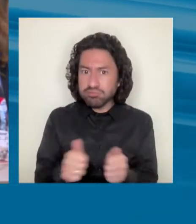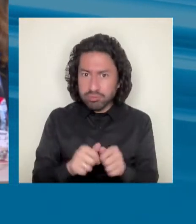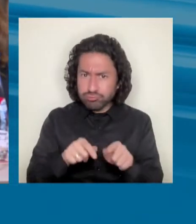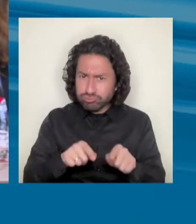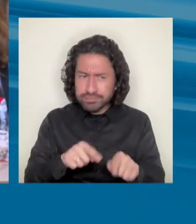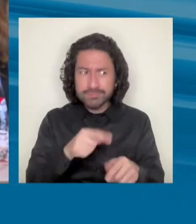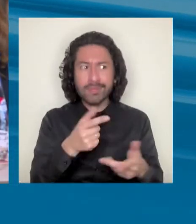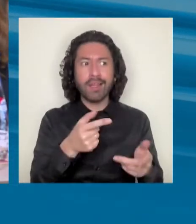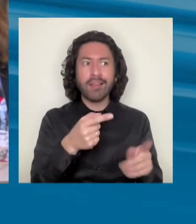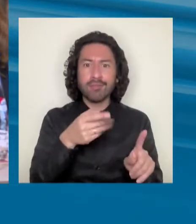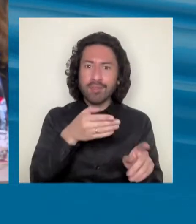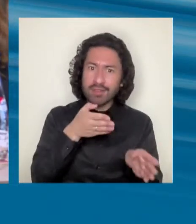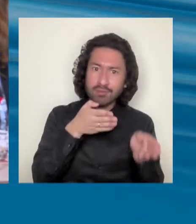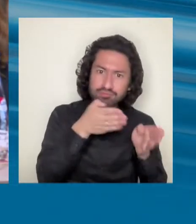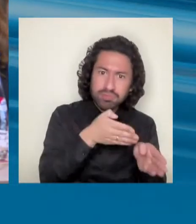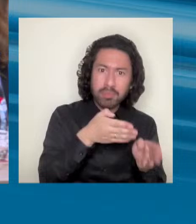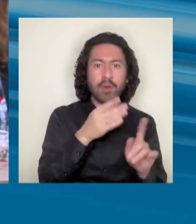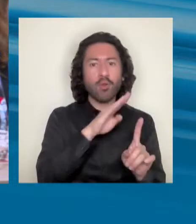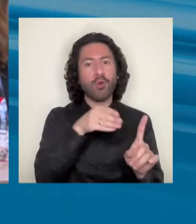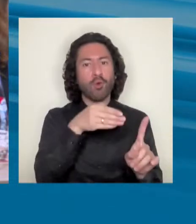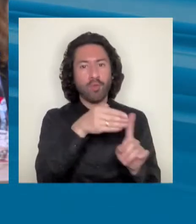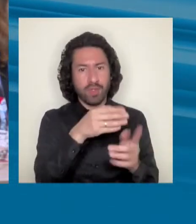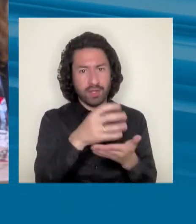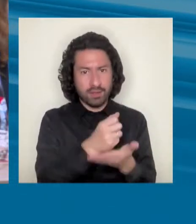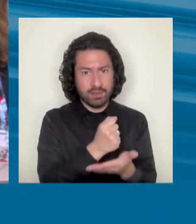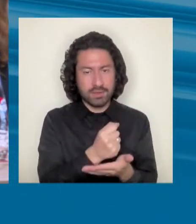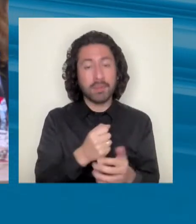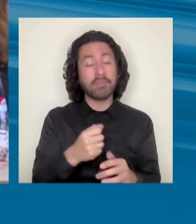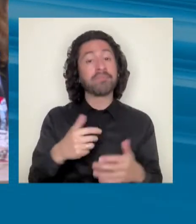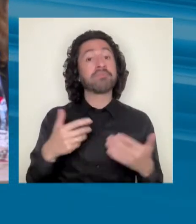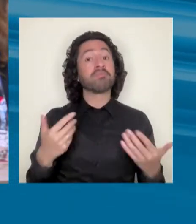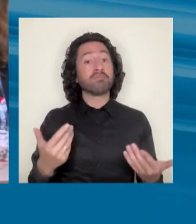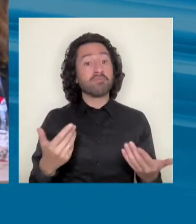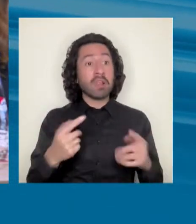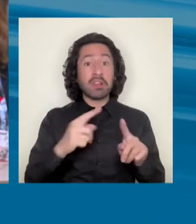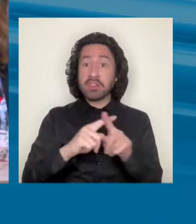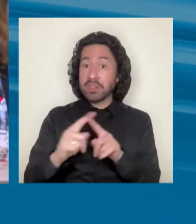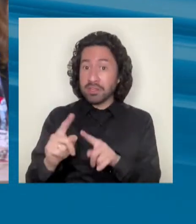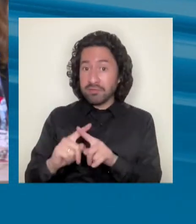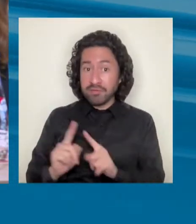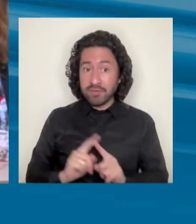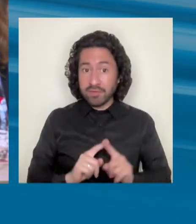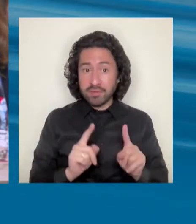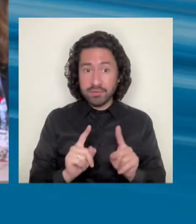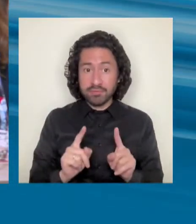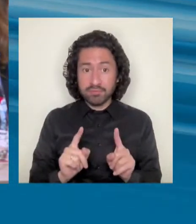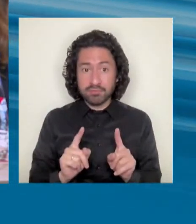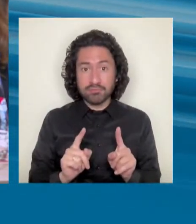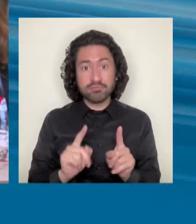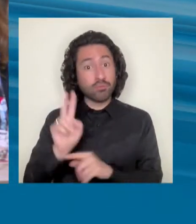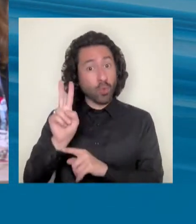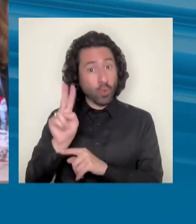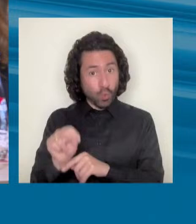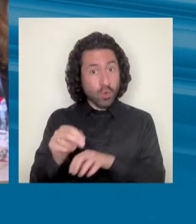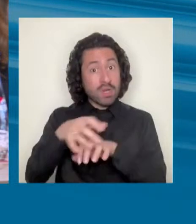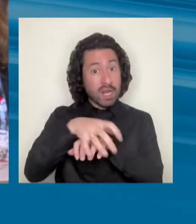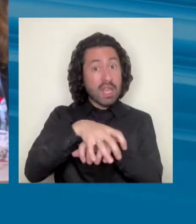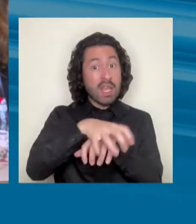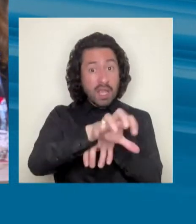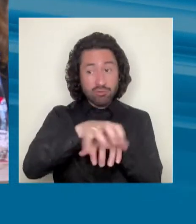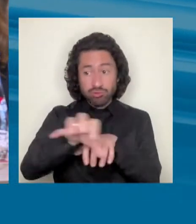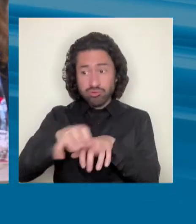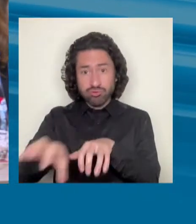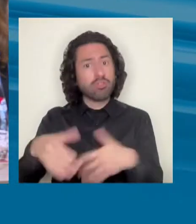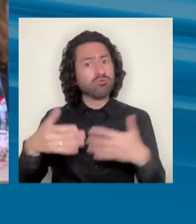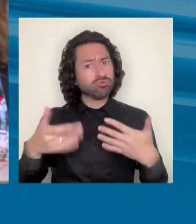United Nations agencies to the establishment of the Common Premises Agreement that enables agencies to coordinate and collaborate more